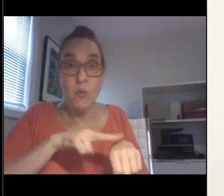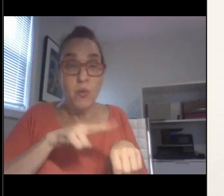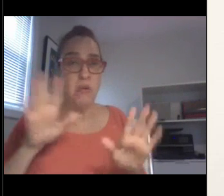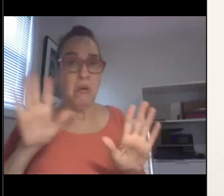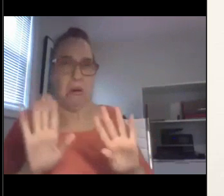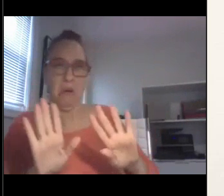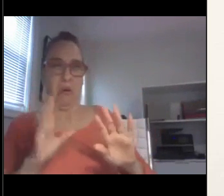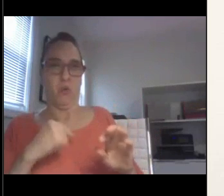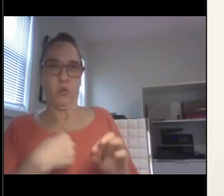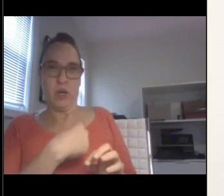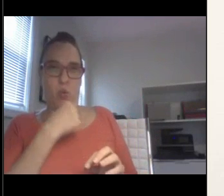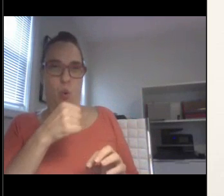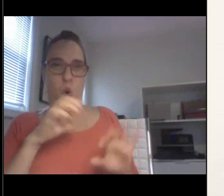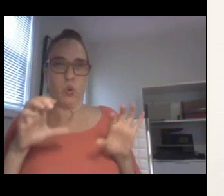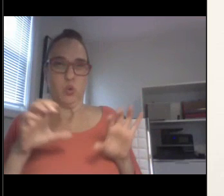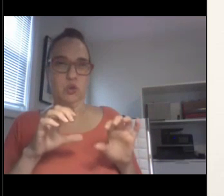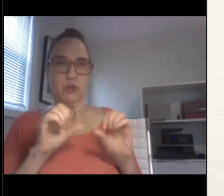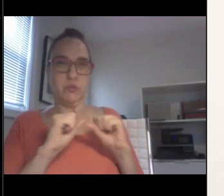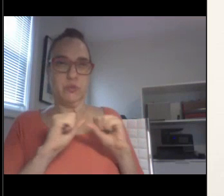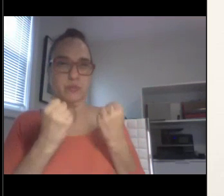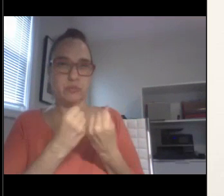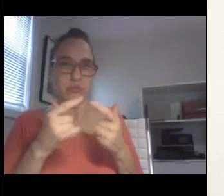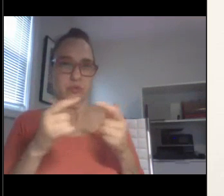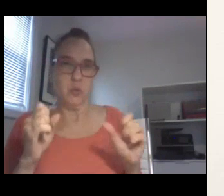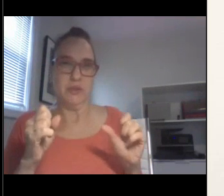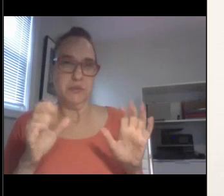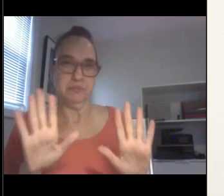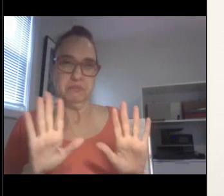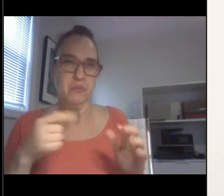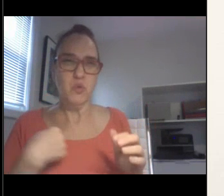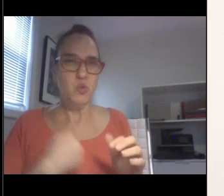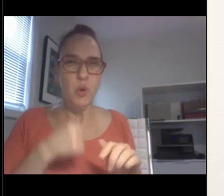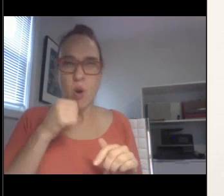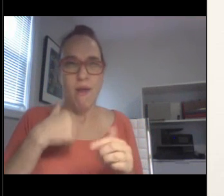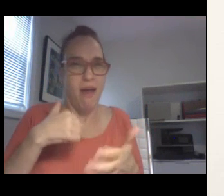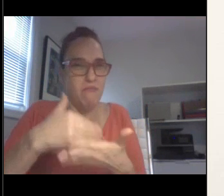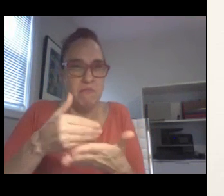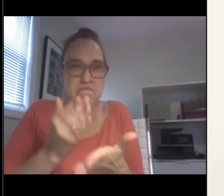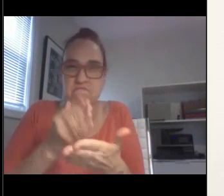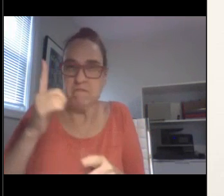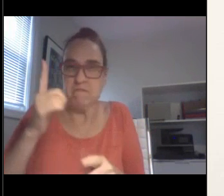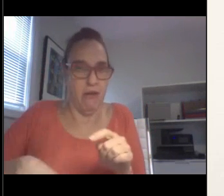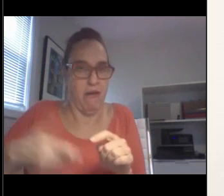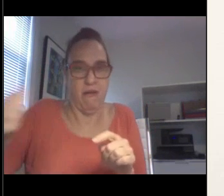or we can't do socio because we don't have the votes within the department to bring on a socio, so no socio.